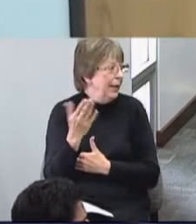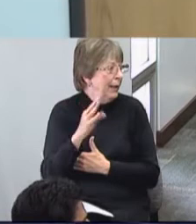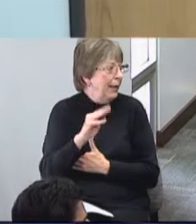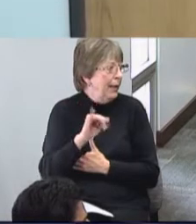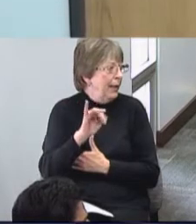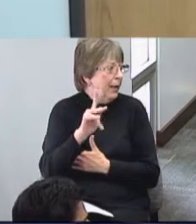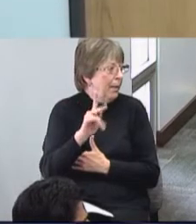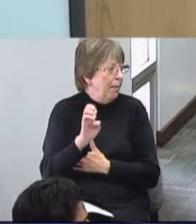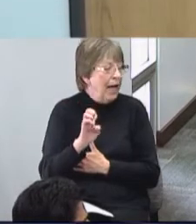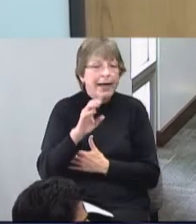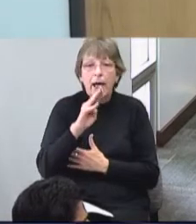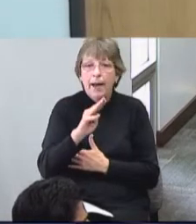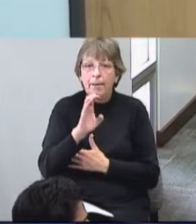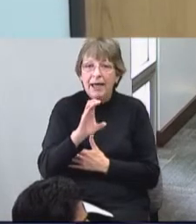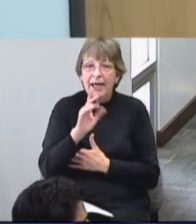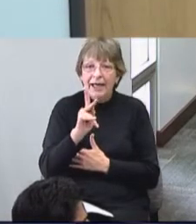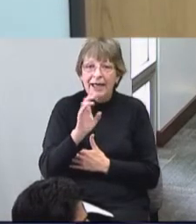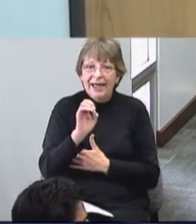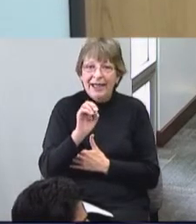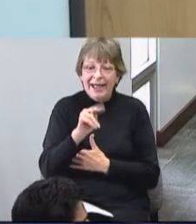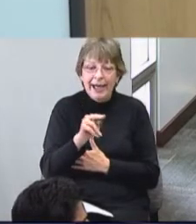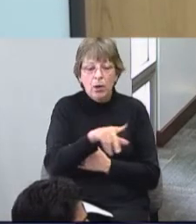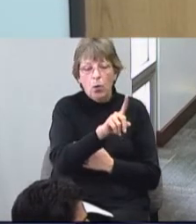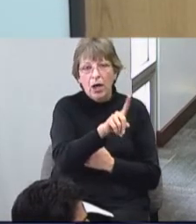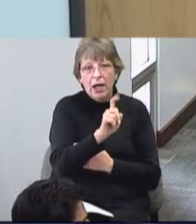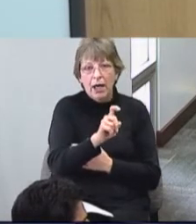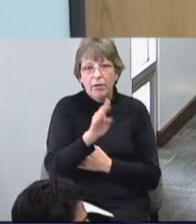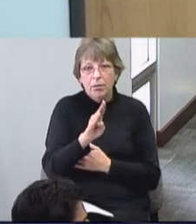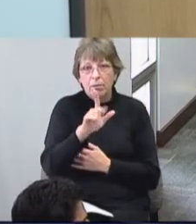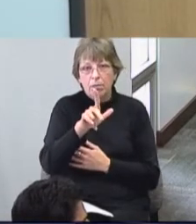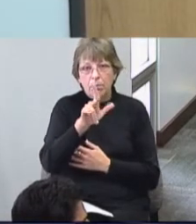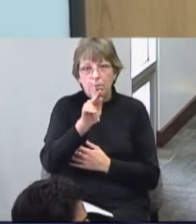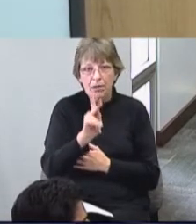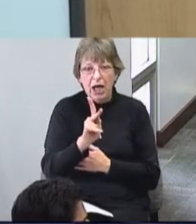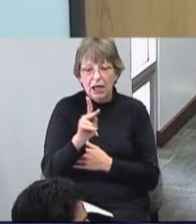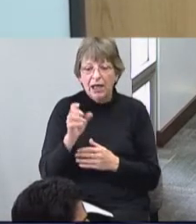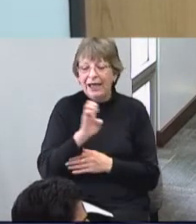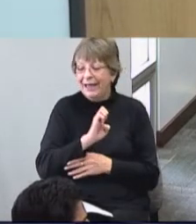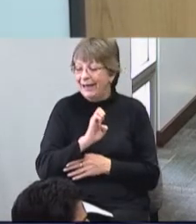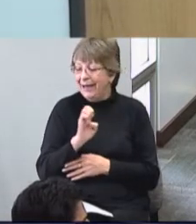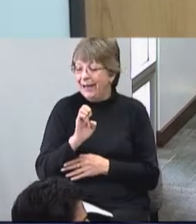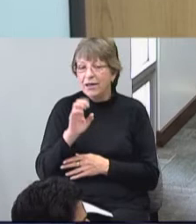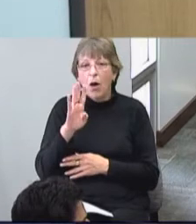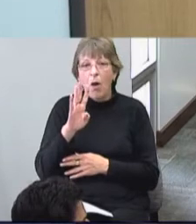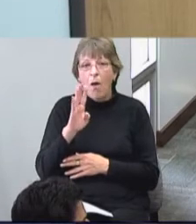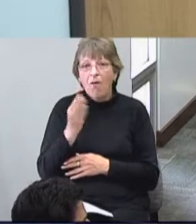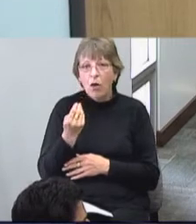Michael Keene. I live at 100 block of East 14th. I was here last June.